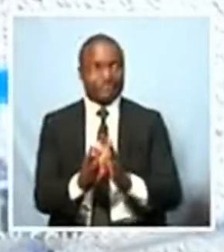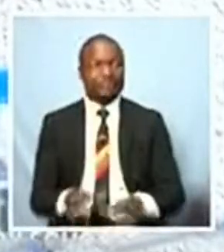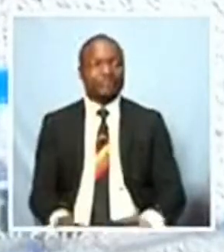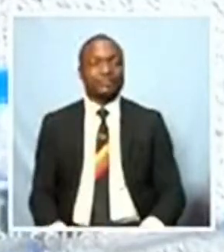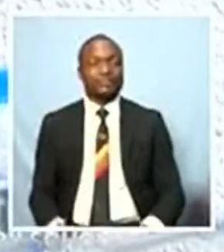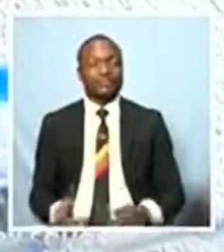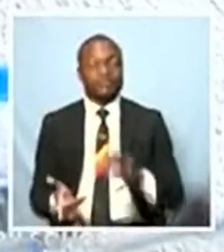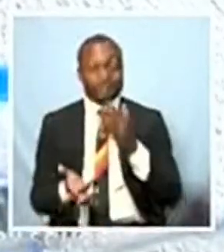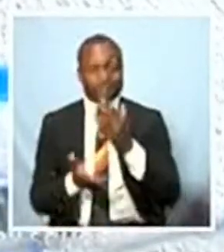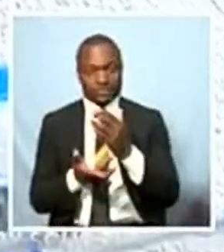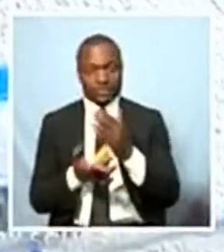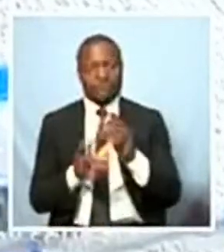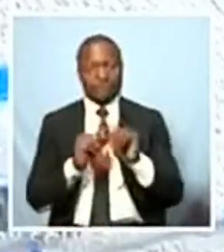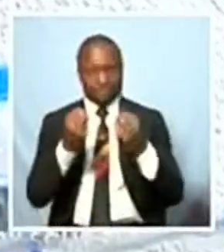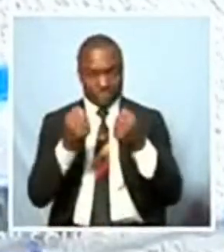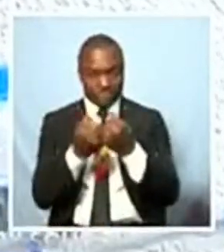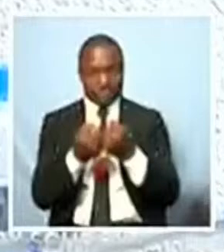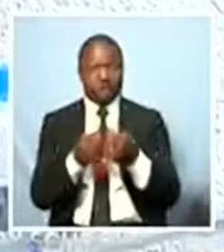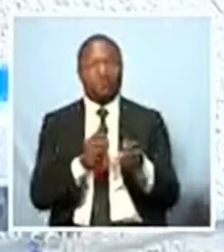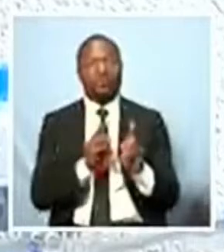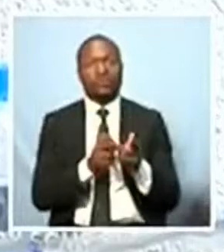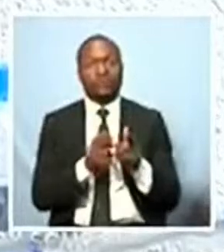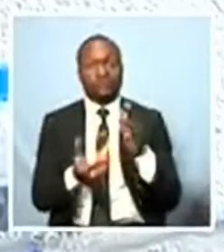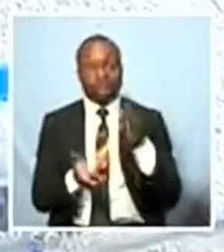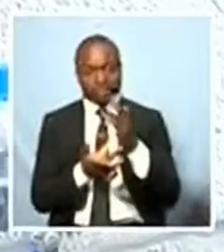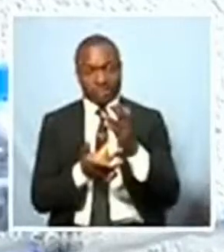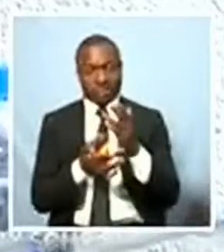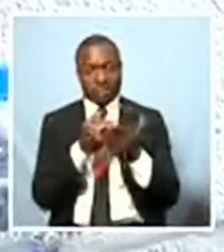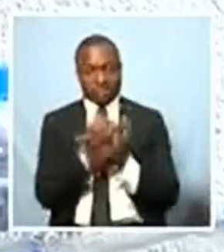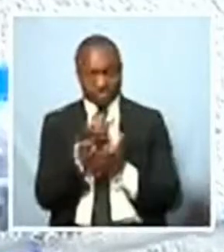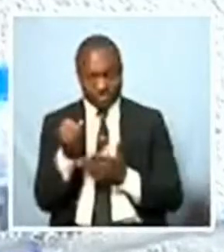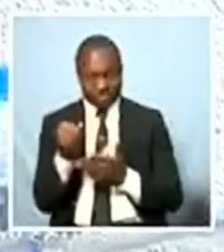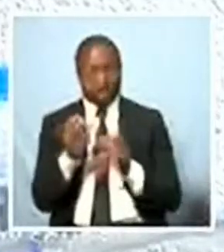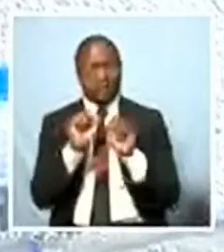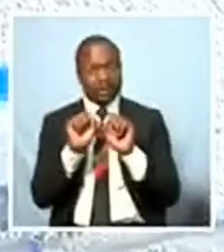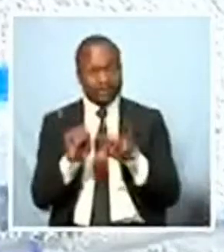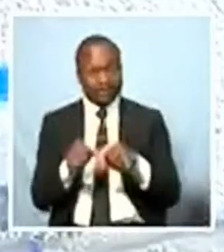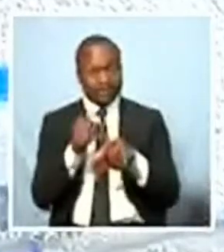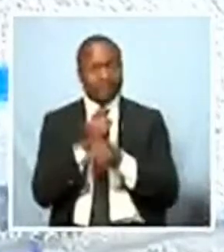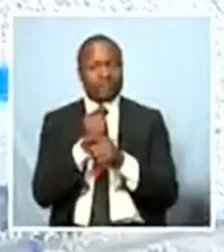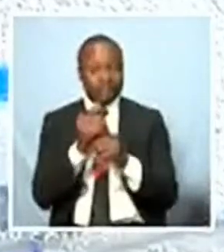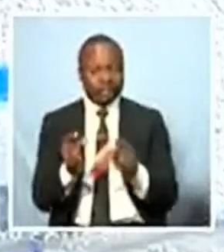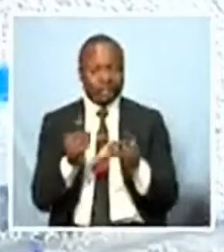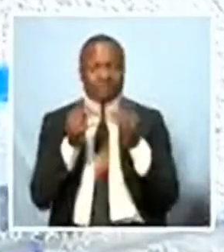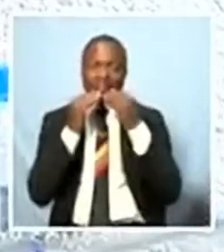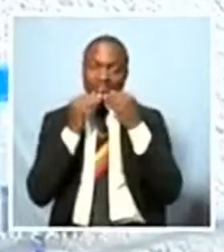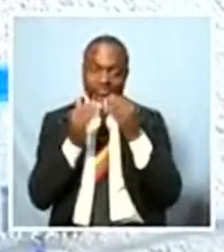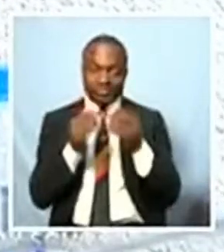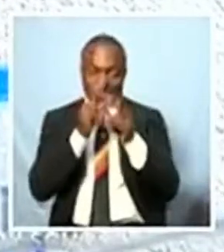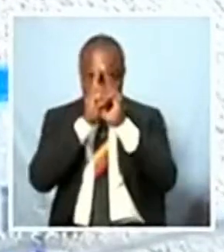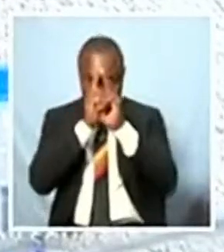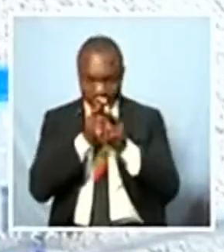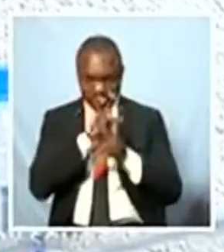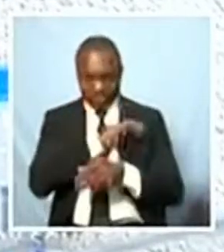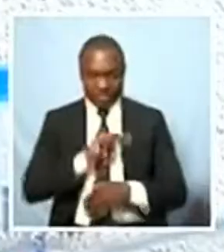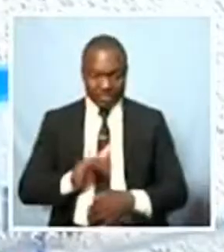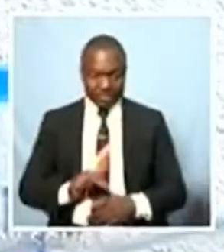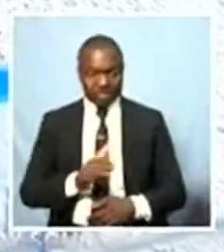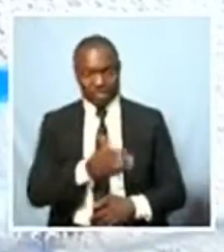the technical team will address the technical issues. Let me just thank the honorable members for